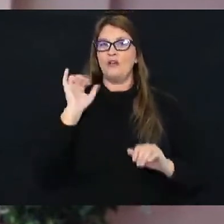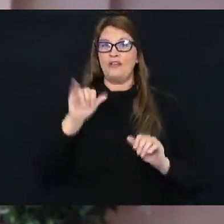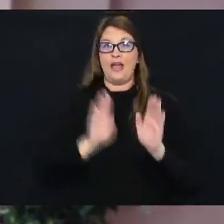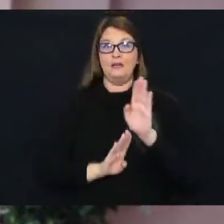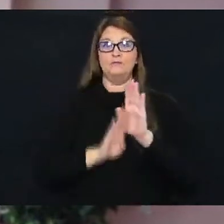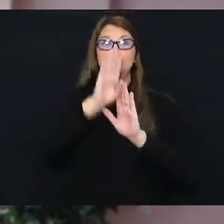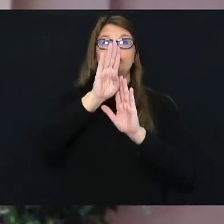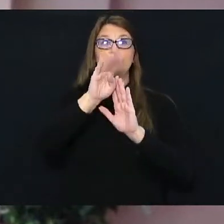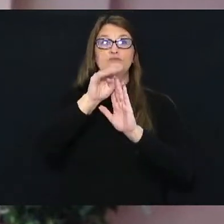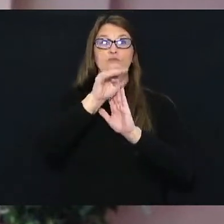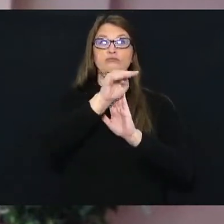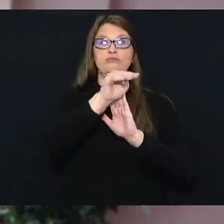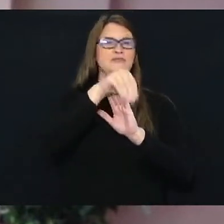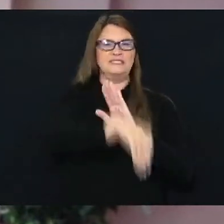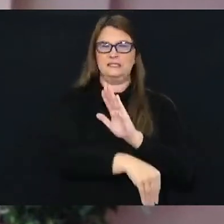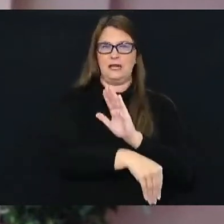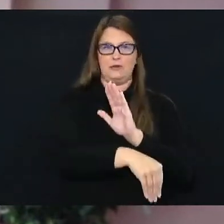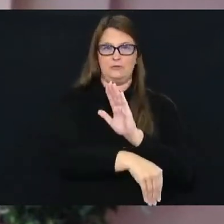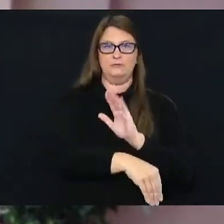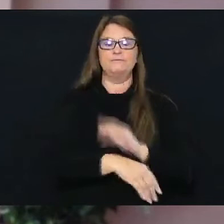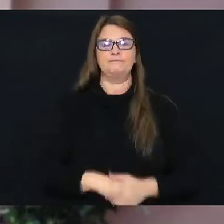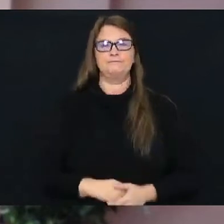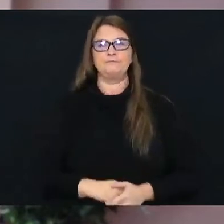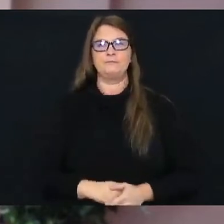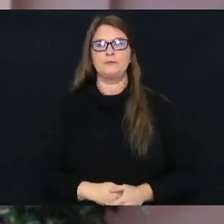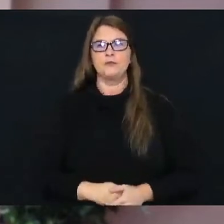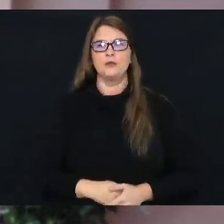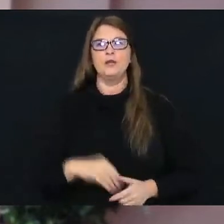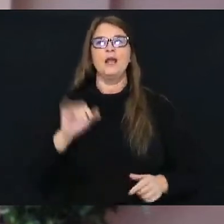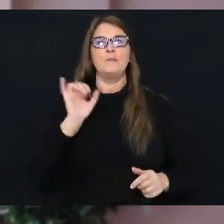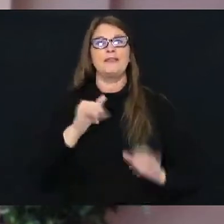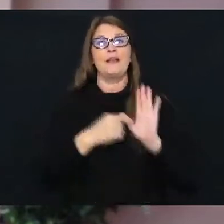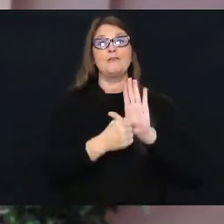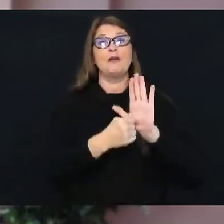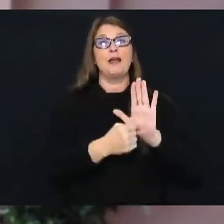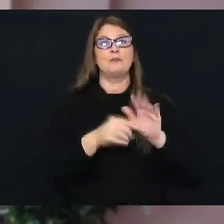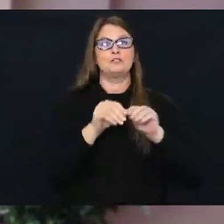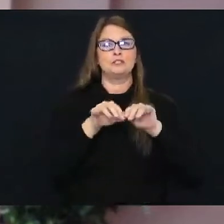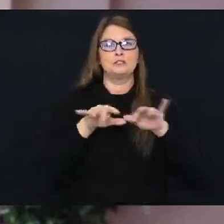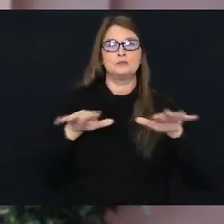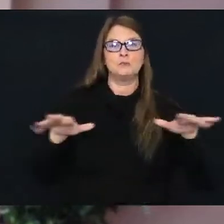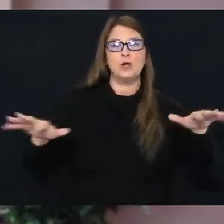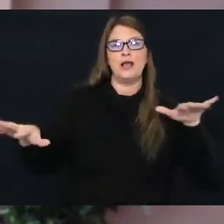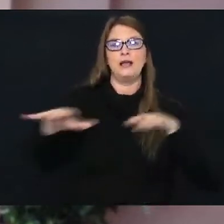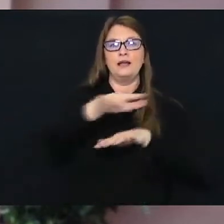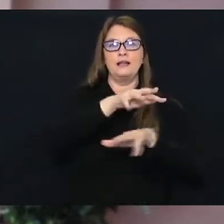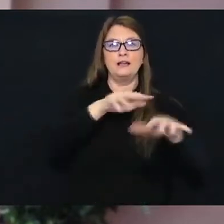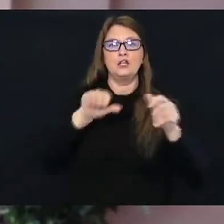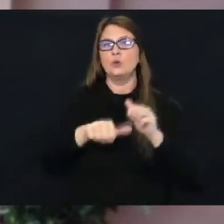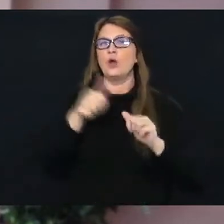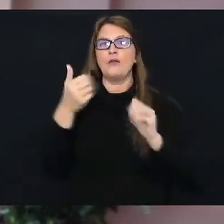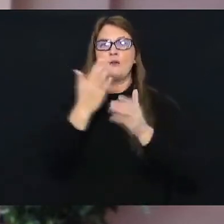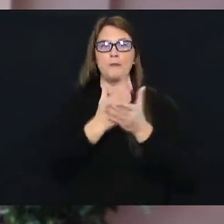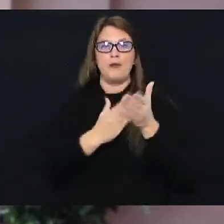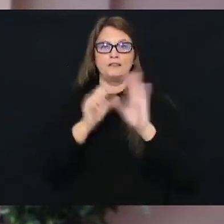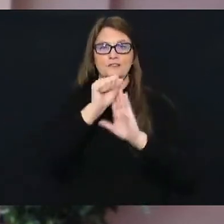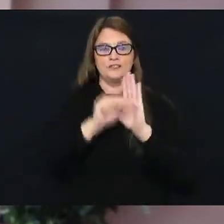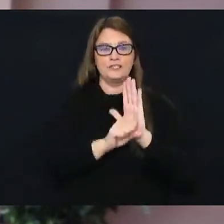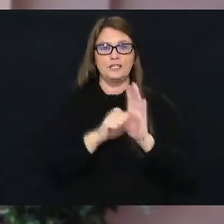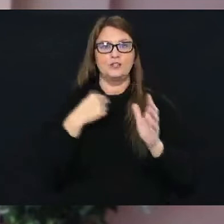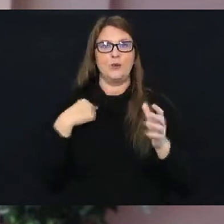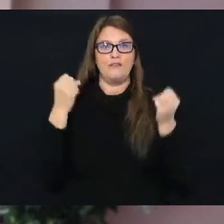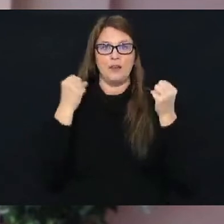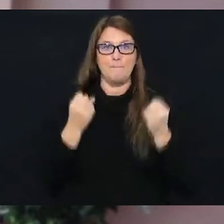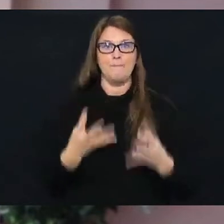Omicron is generally more up and down, but that represents the spread to more rural parts of our state. So we have multiple